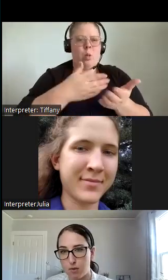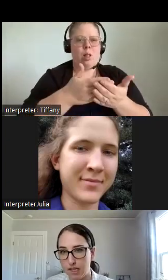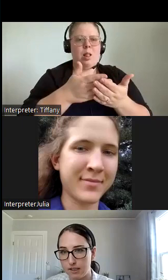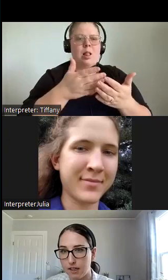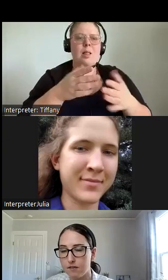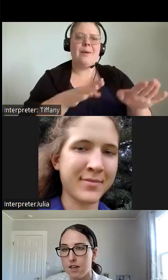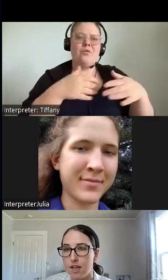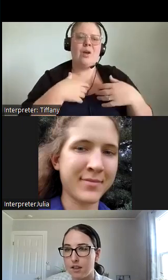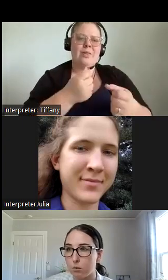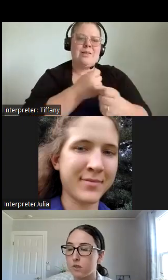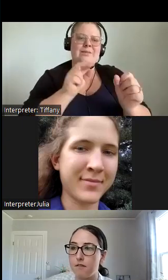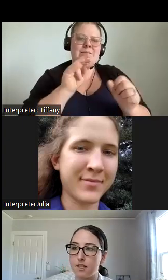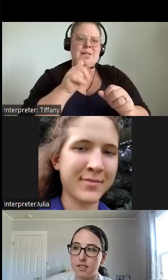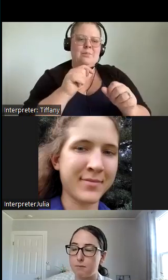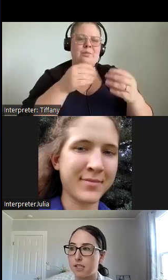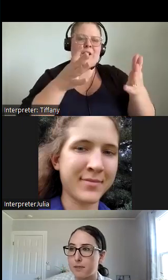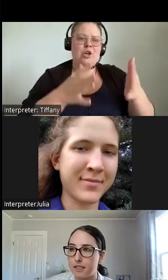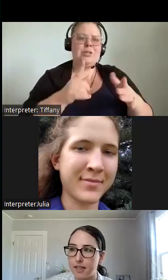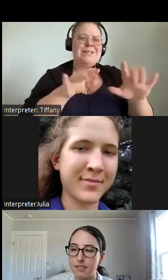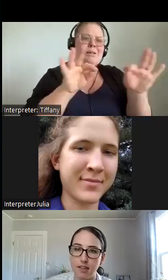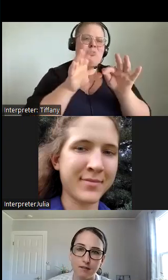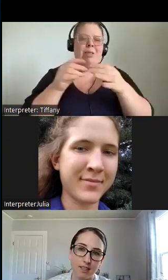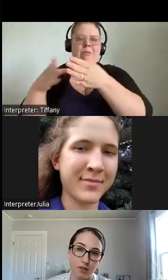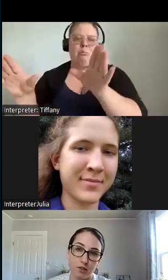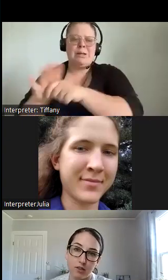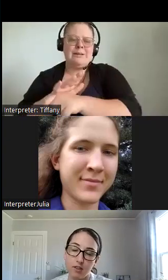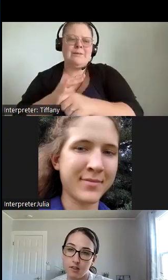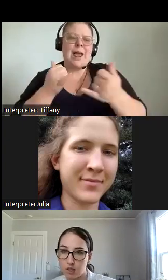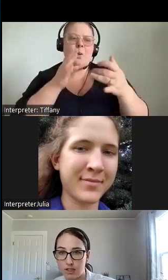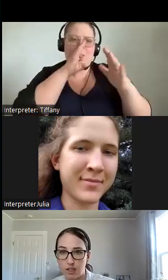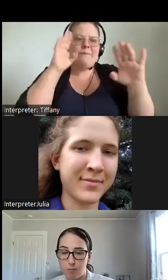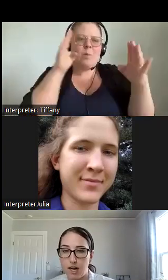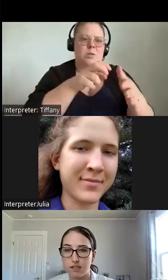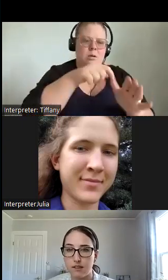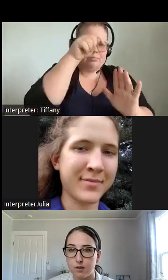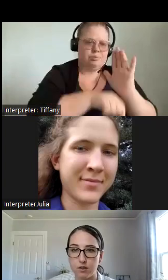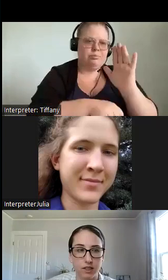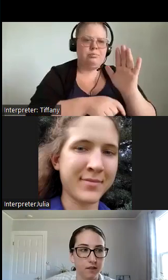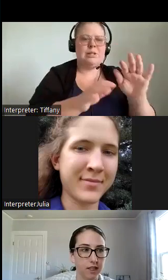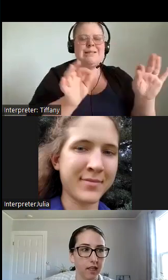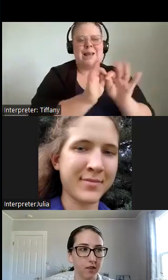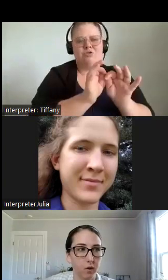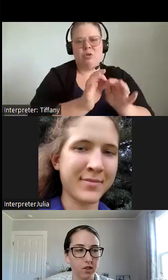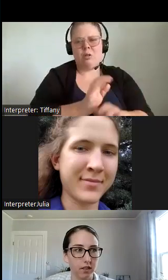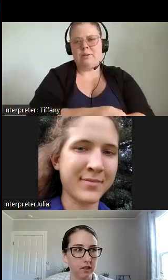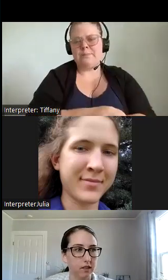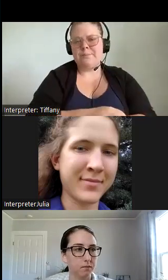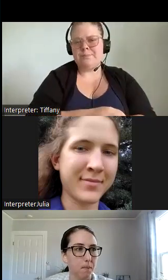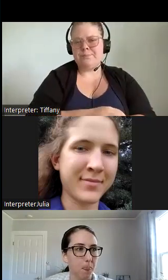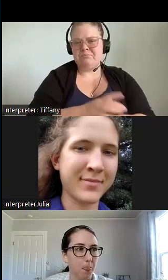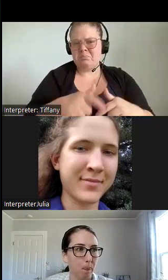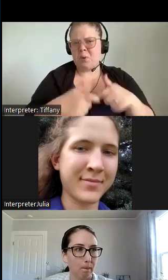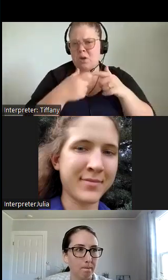and comprehensive. And then we'll dive into some of the specifics of essential versus comprehensive. So I'll just give a second for